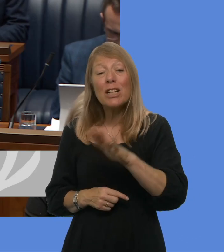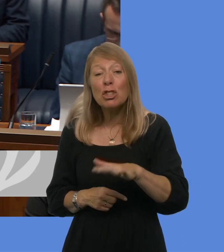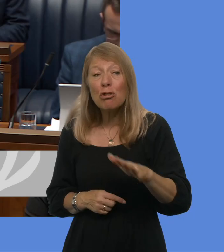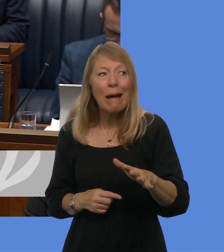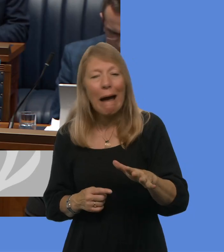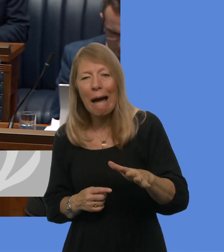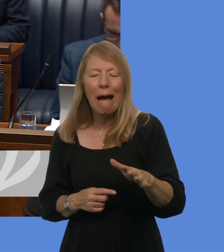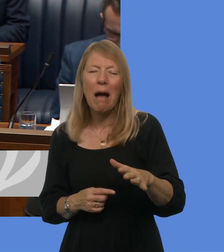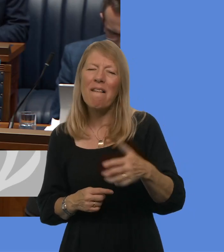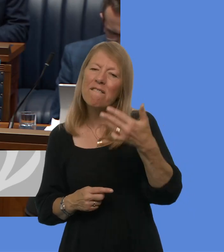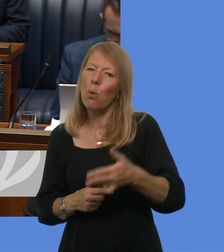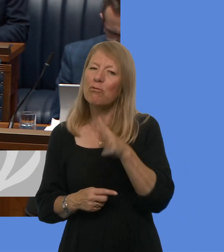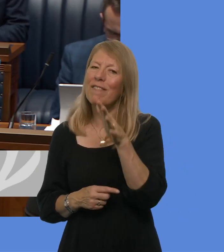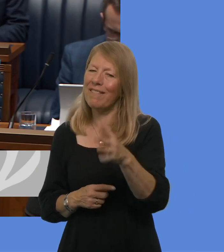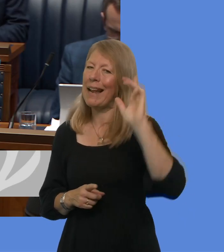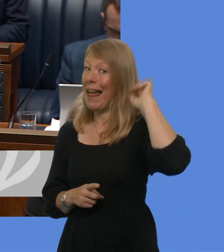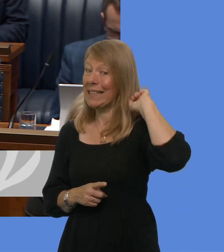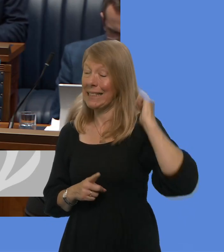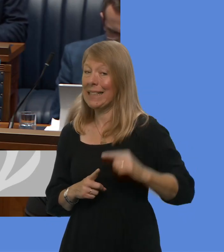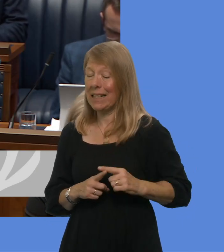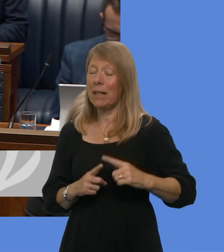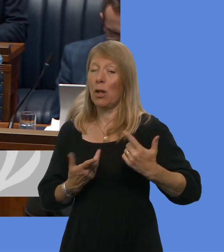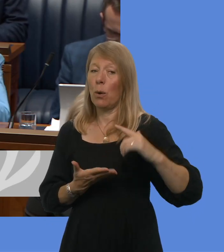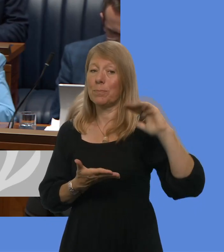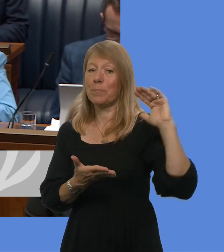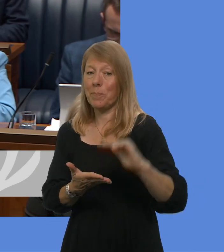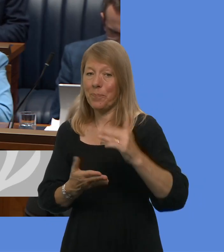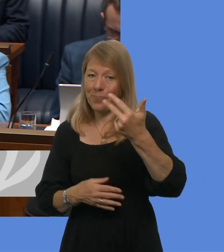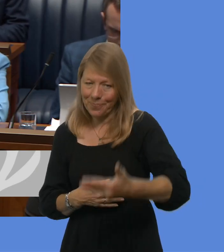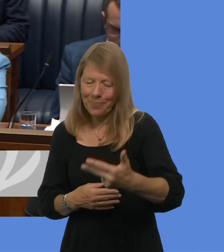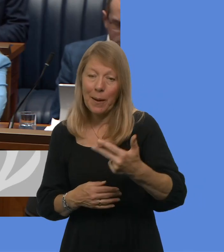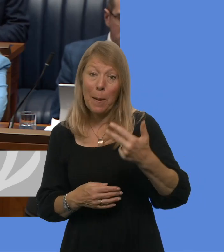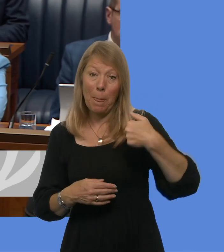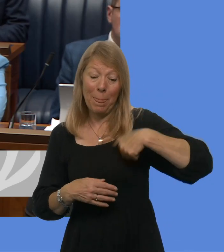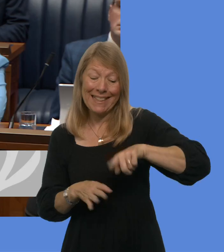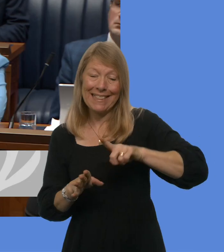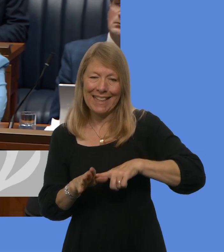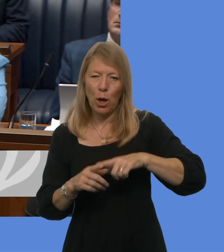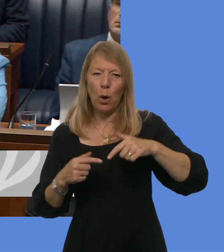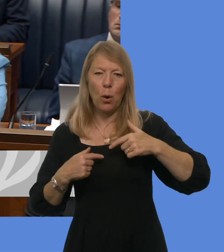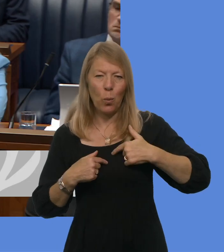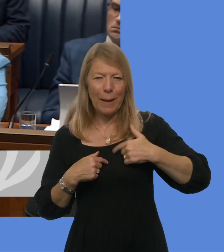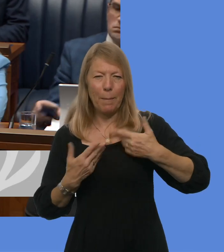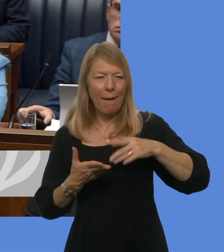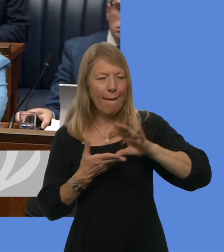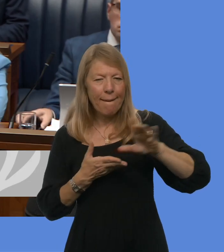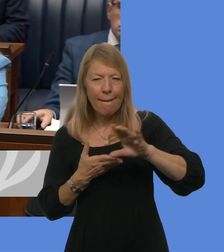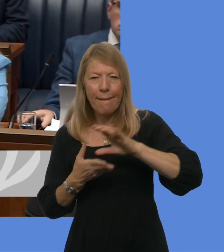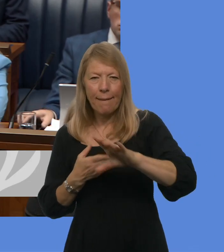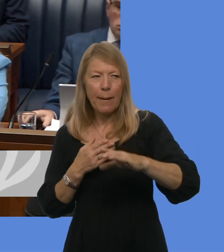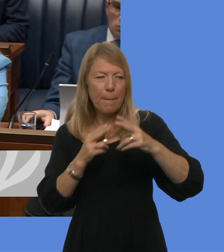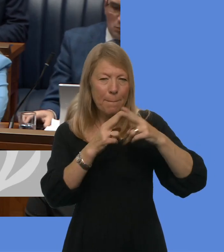450 children that were needing to have placements. We set about a programme of capital works when it comes to specialist provision. We have